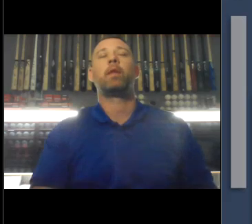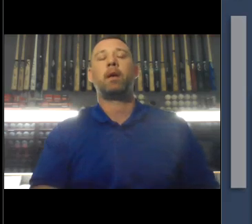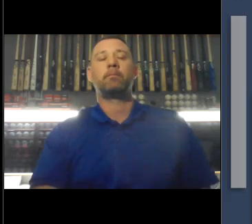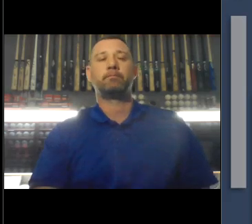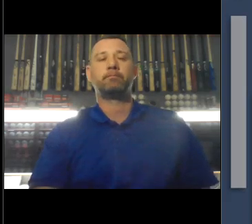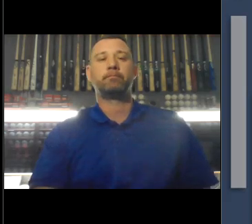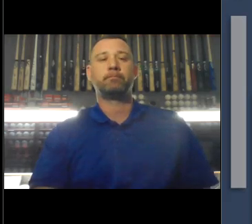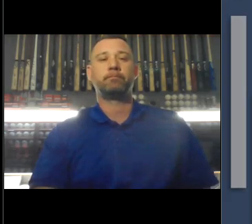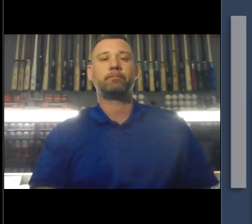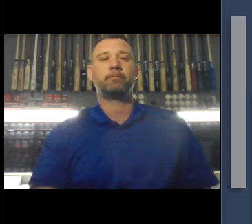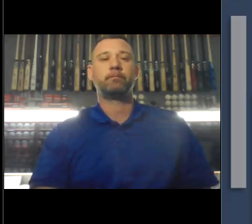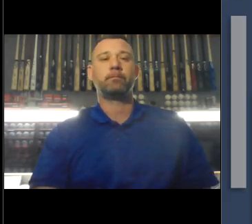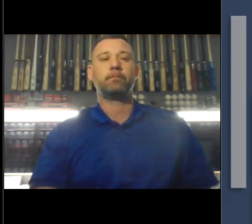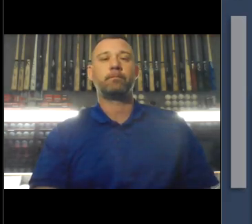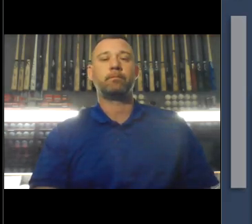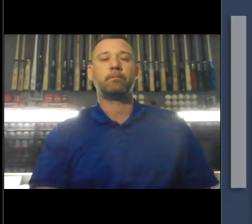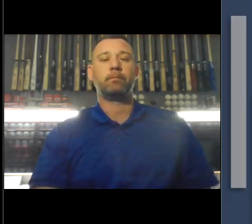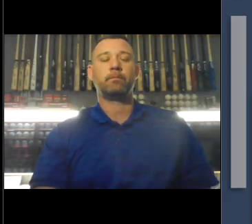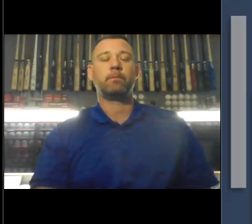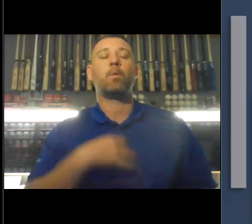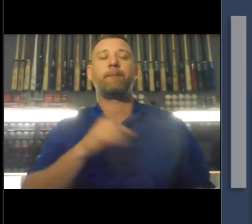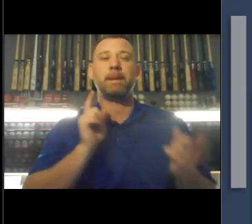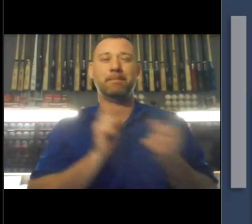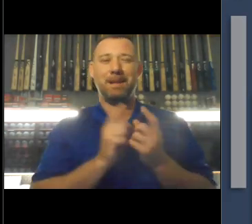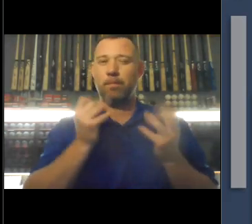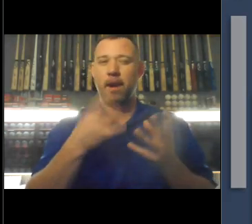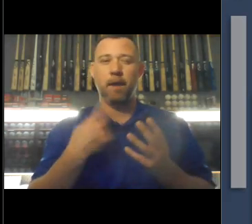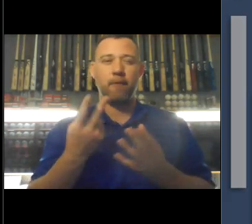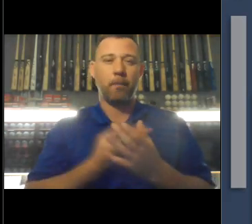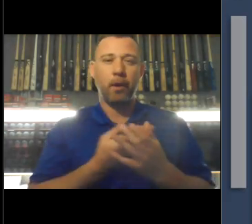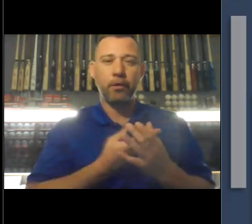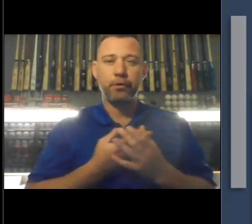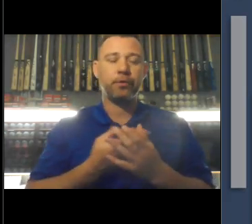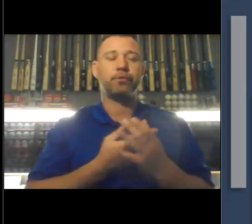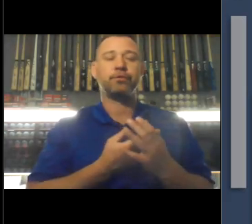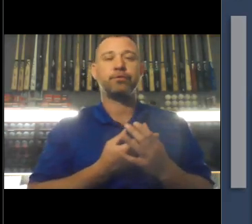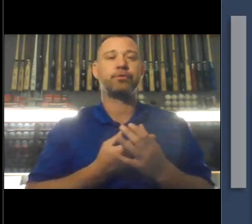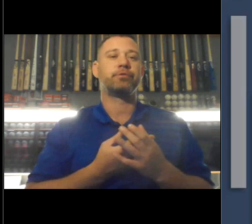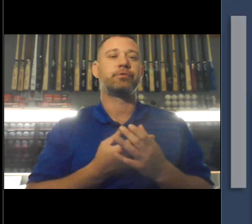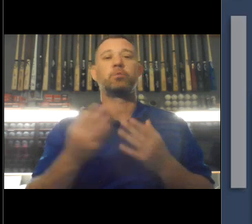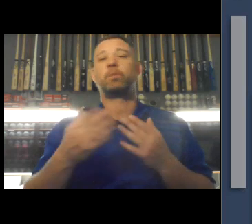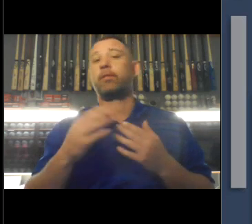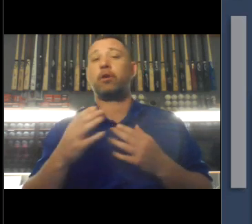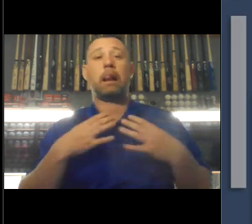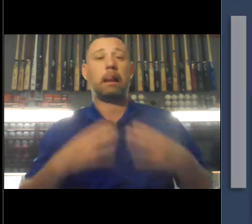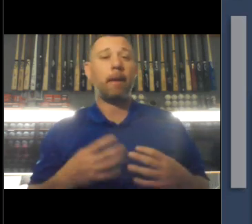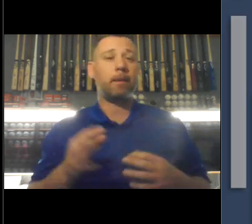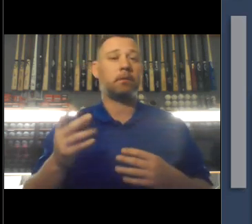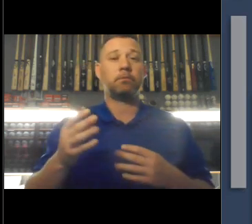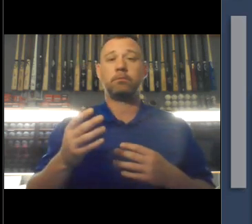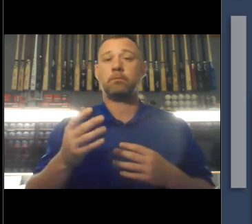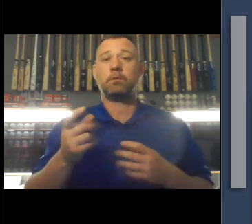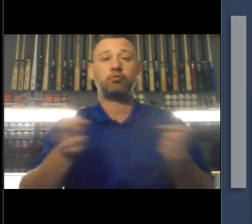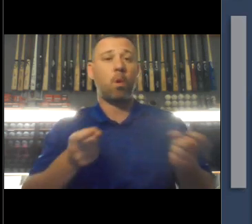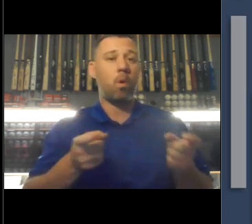We've been meeting with a lot of our partners, whether it's with the climate control or with the equity